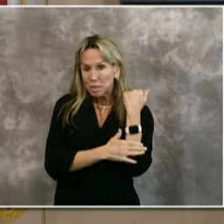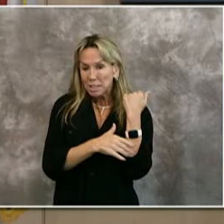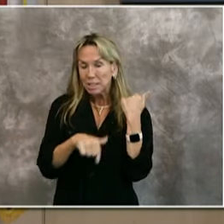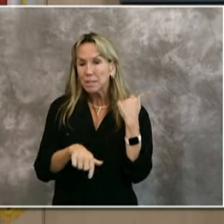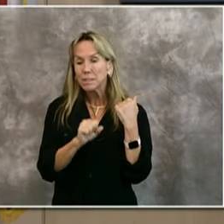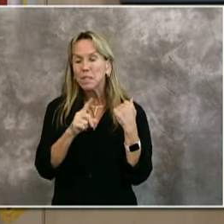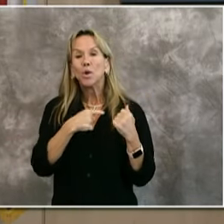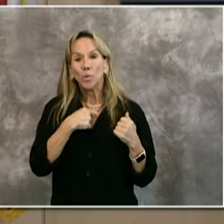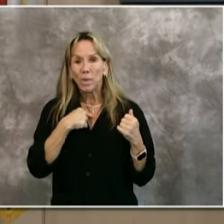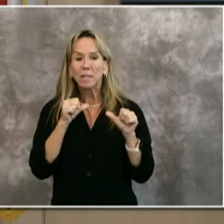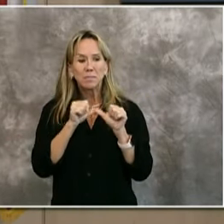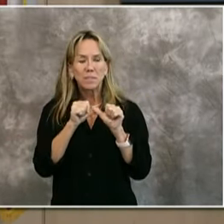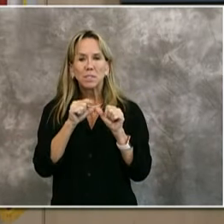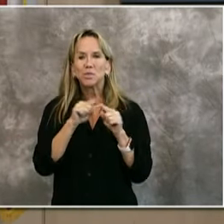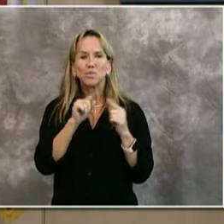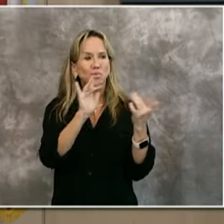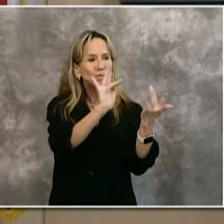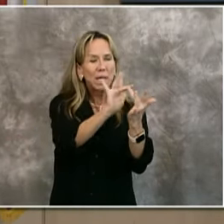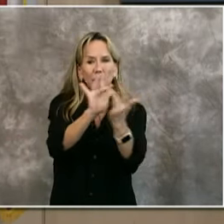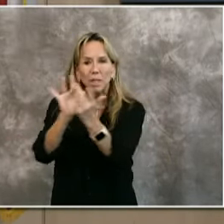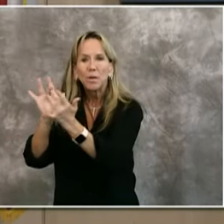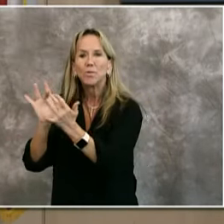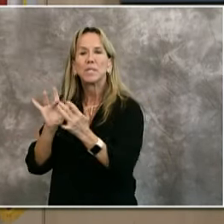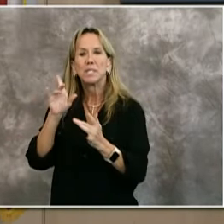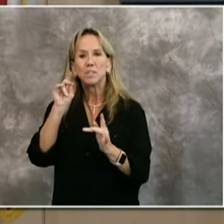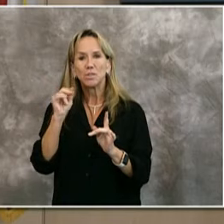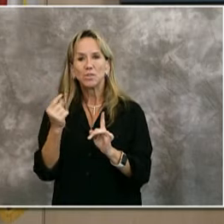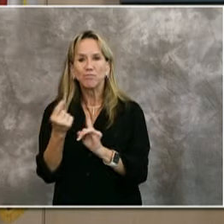There has been a specific